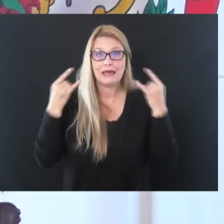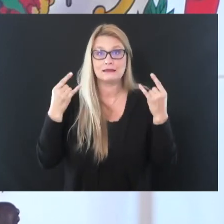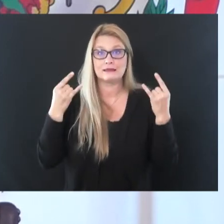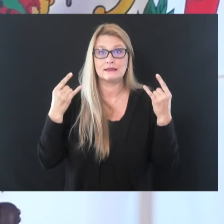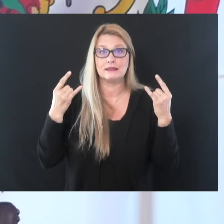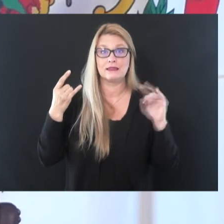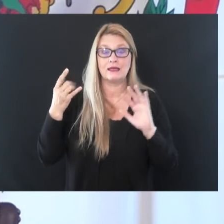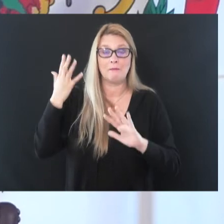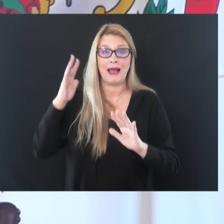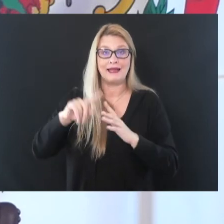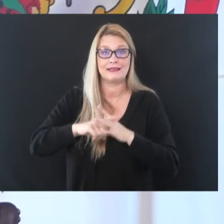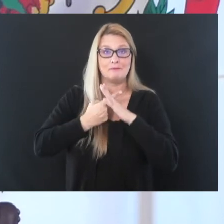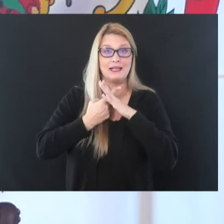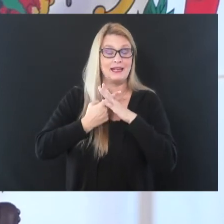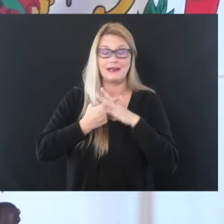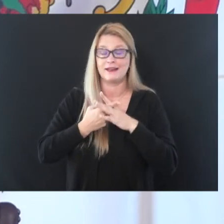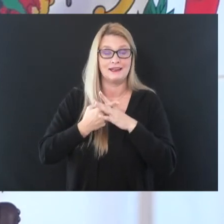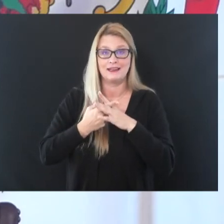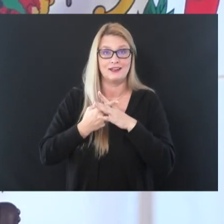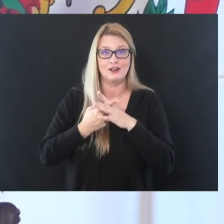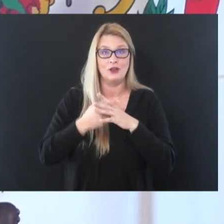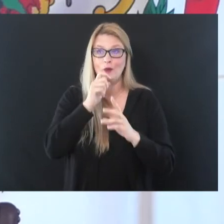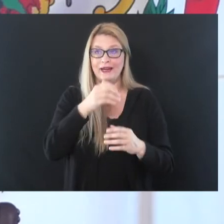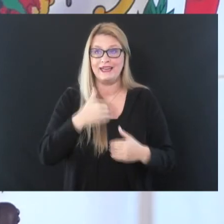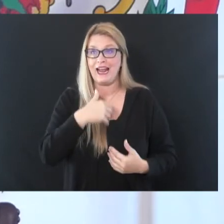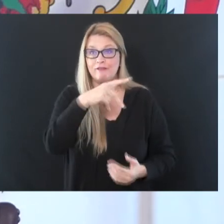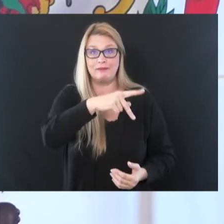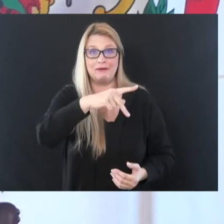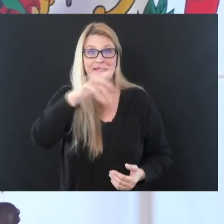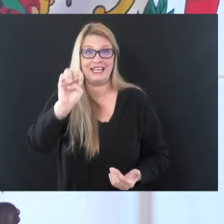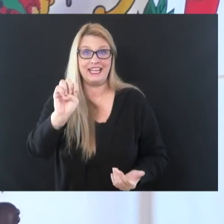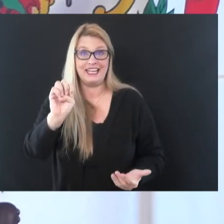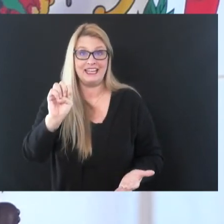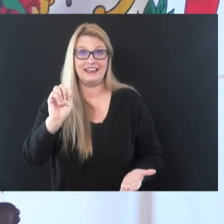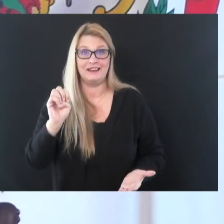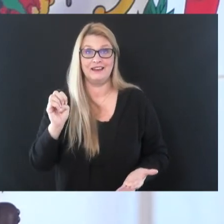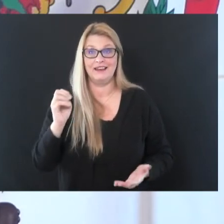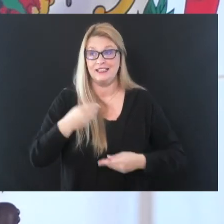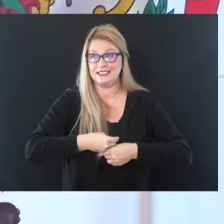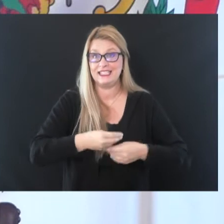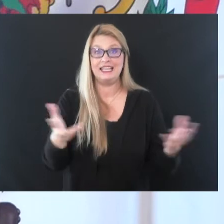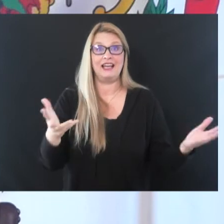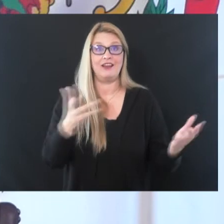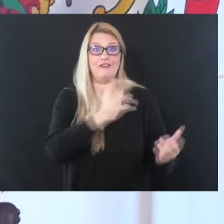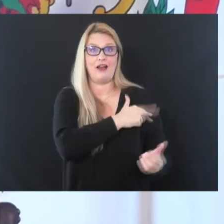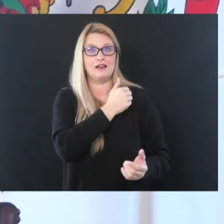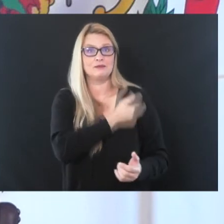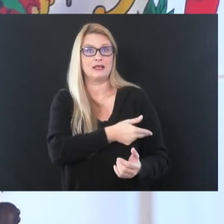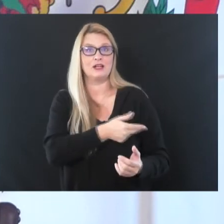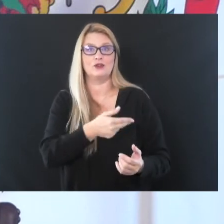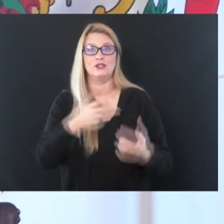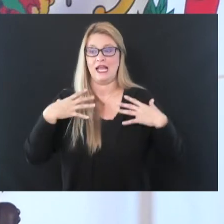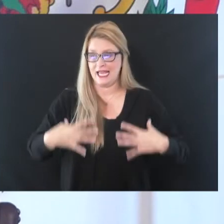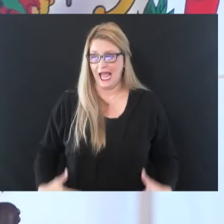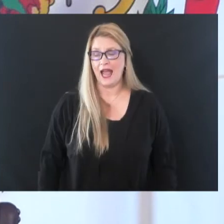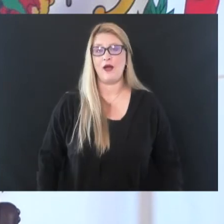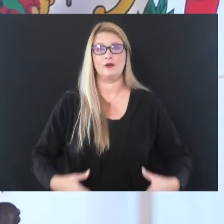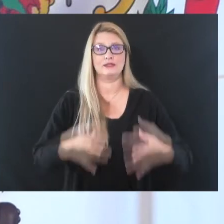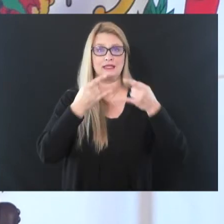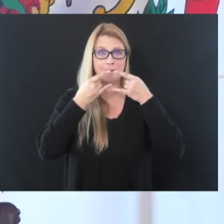have masks. We didn't have the PPE to be able to give our hospital workers gowns and things